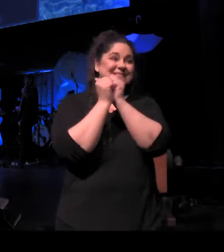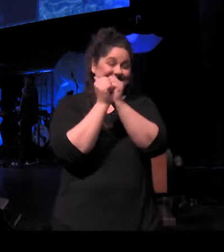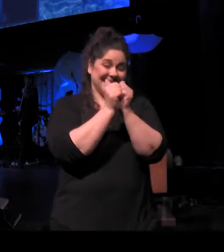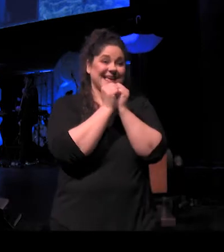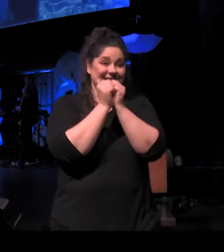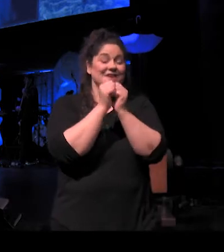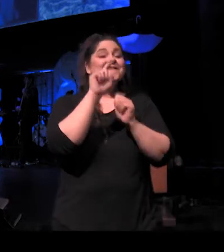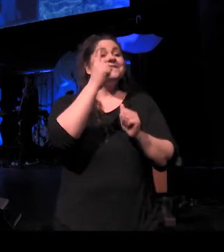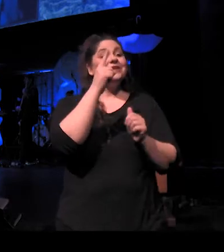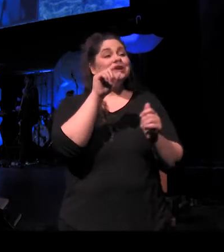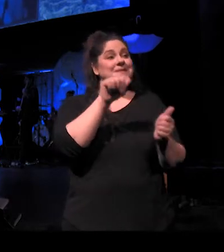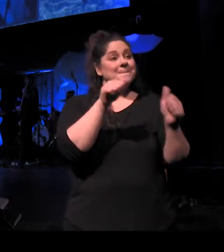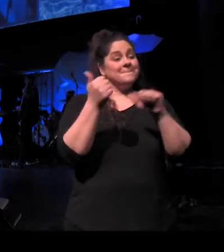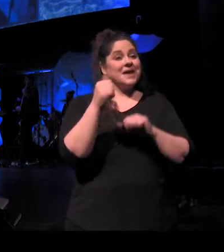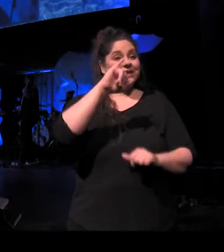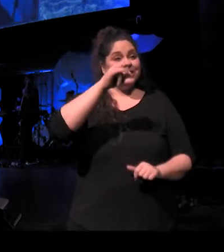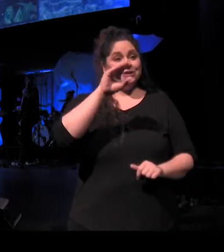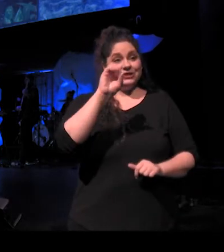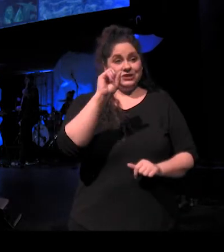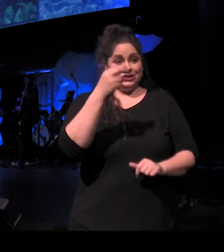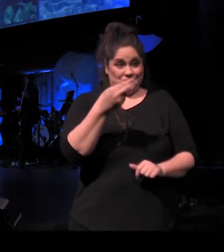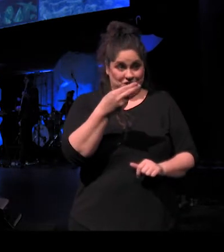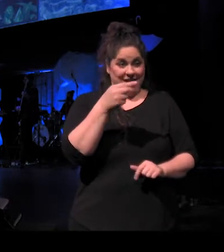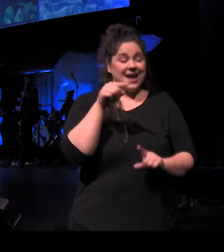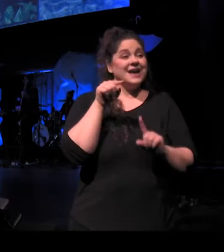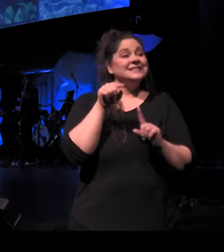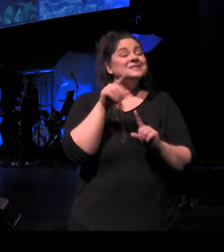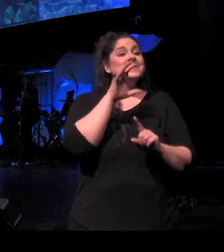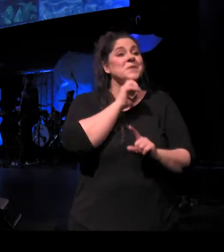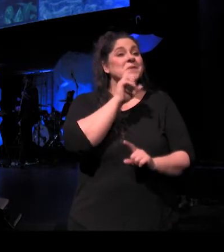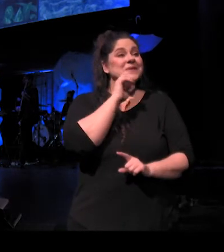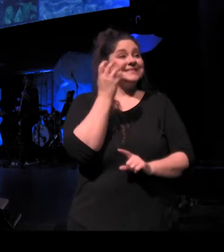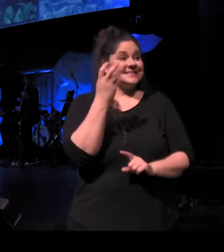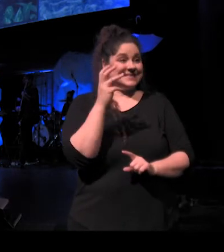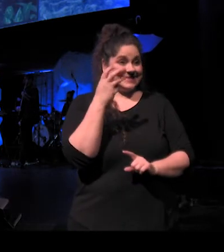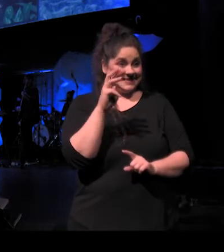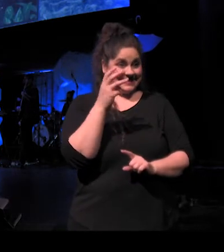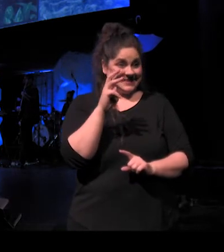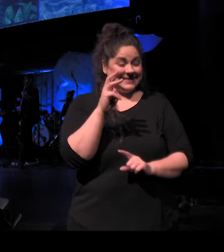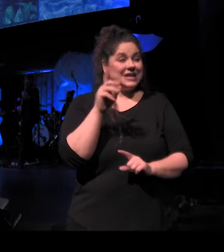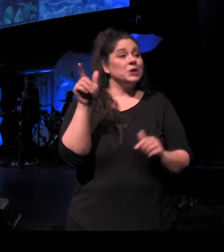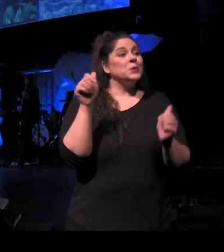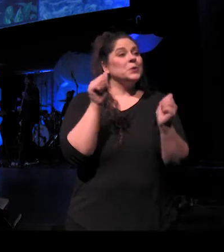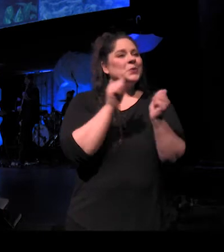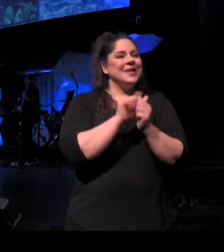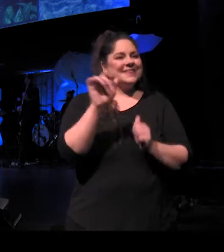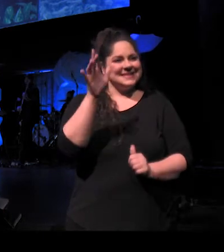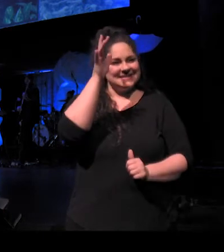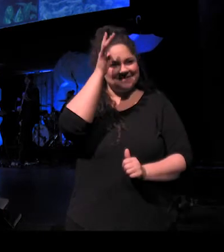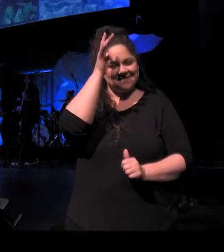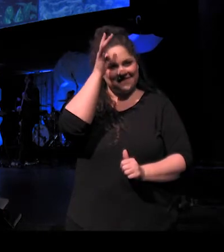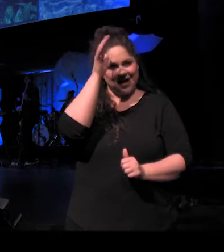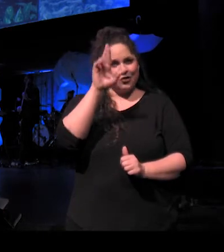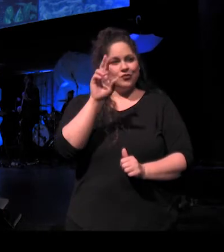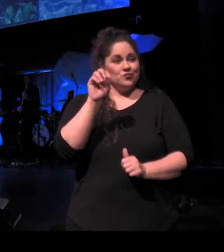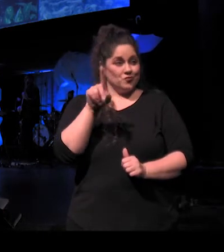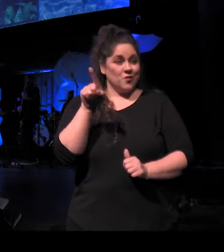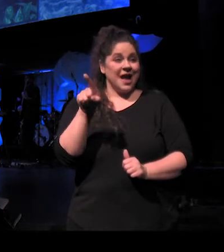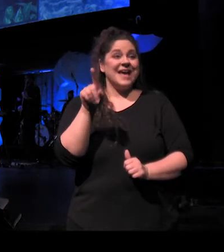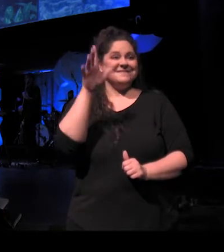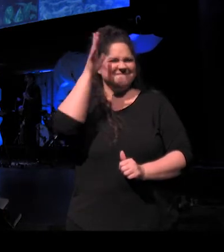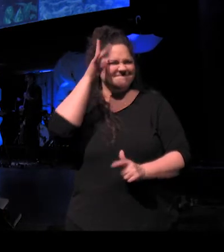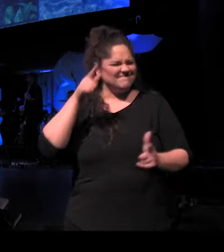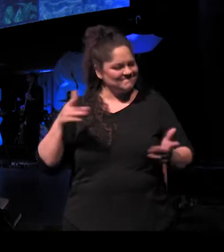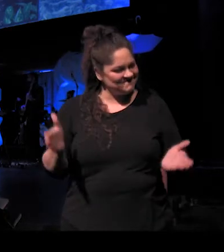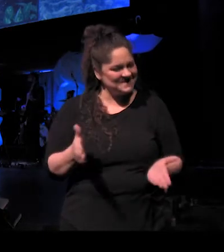first going to baptize Josh Bear. Josh is 16 years old and is joined in the tank by his dad, Ron, who encourages him in his faith